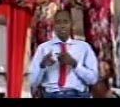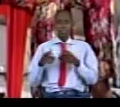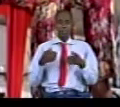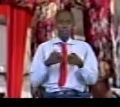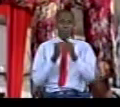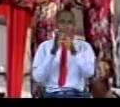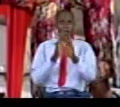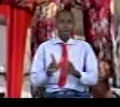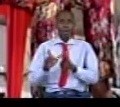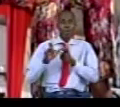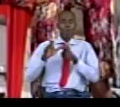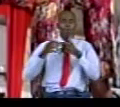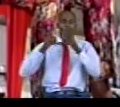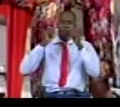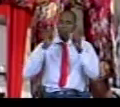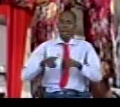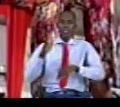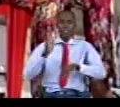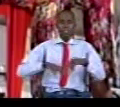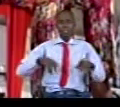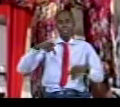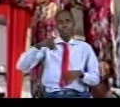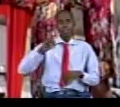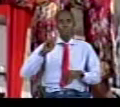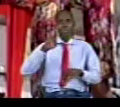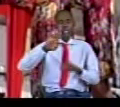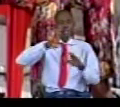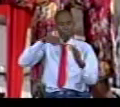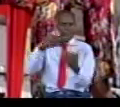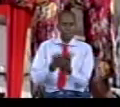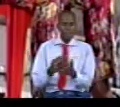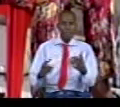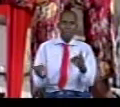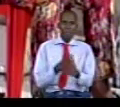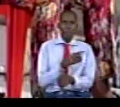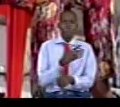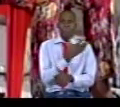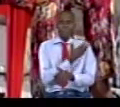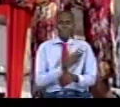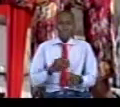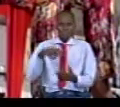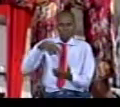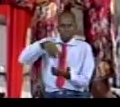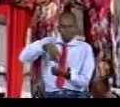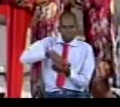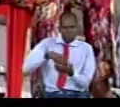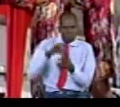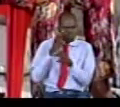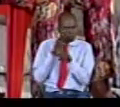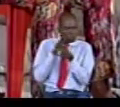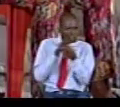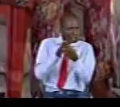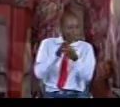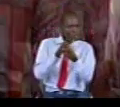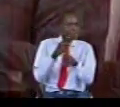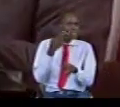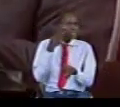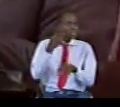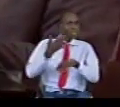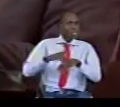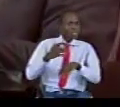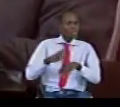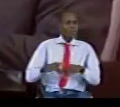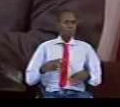came forth to the sepulchre. And he stooping down and looking in, saw the linen clothes